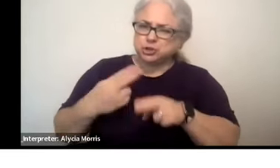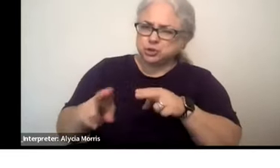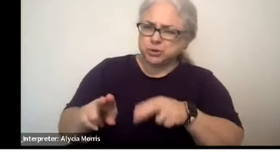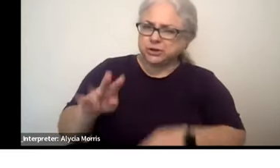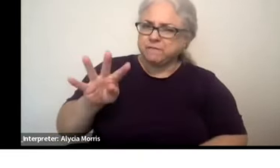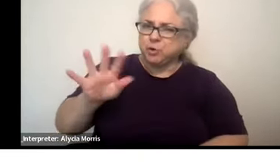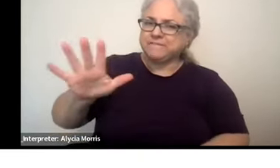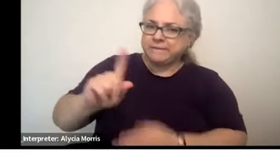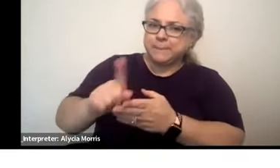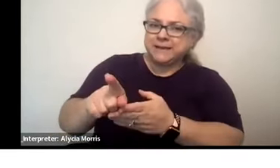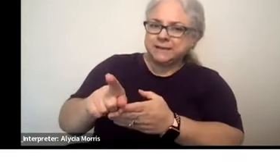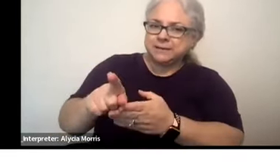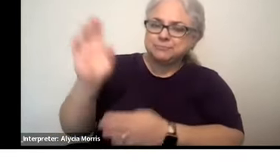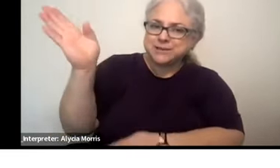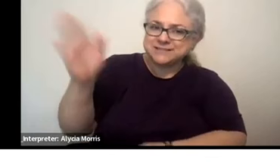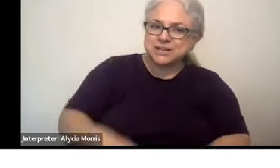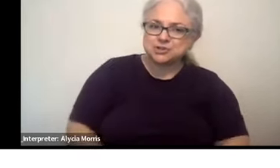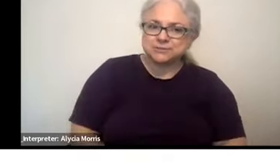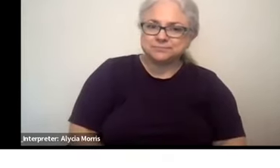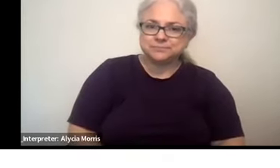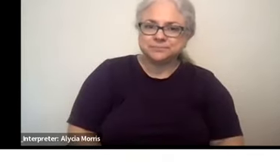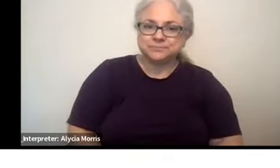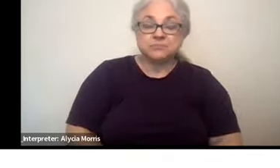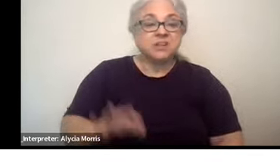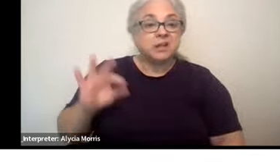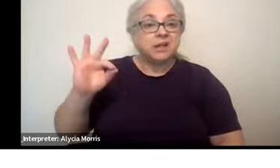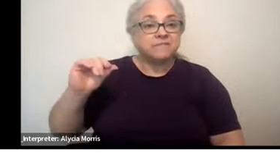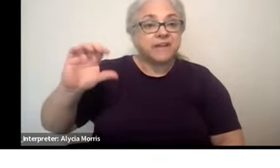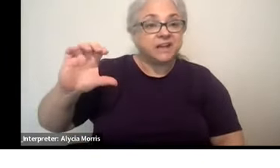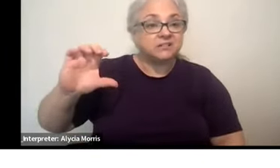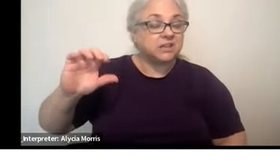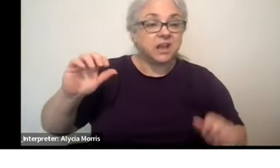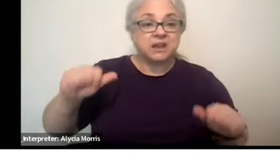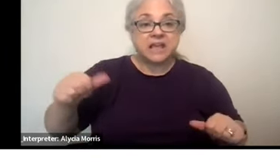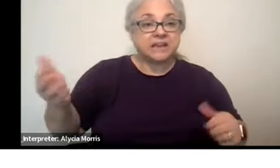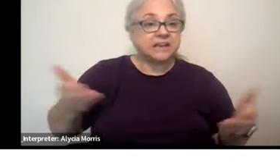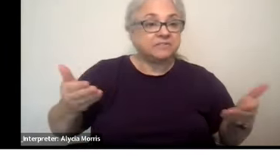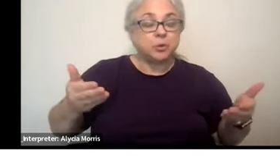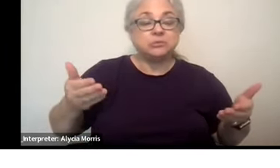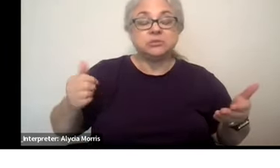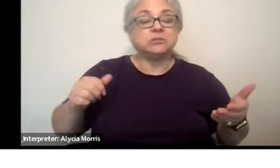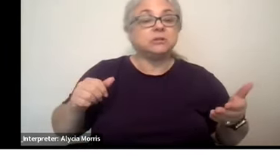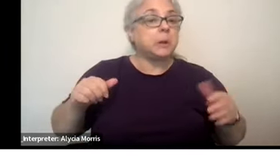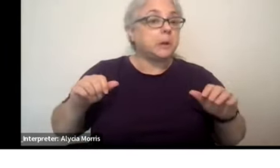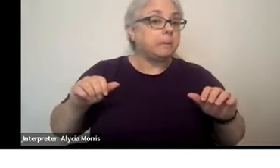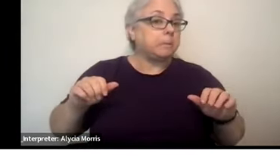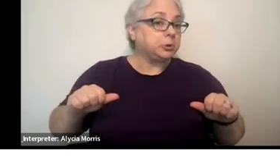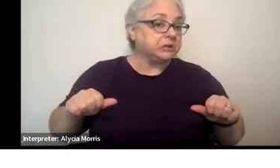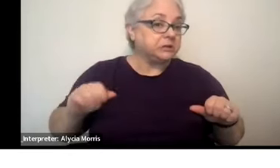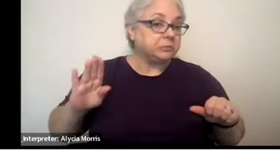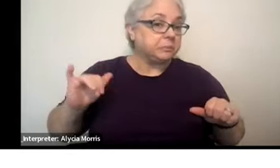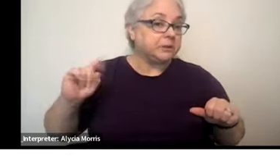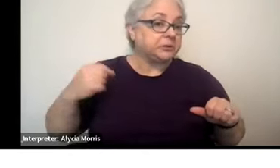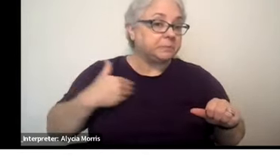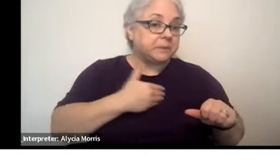45-minute presentation to which faculty can invite the potential BILT members so that they can understand